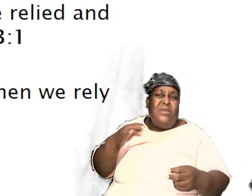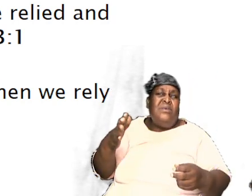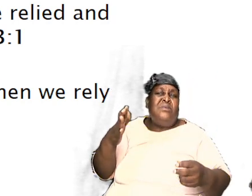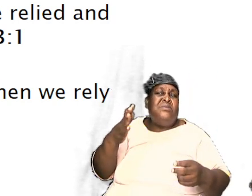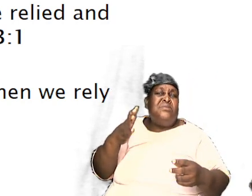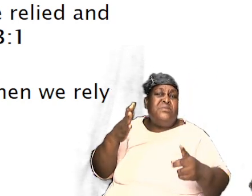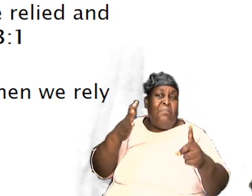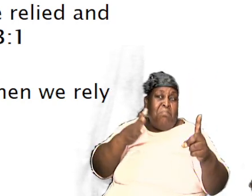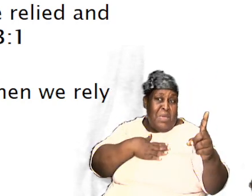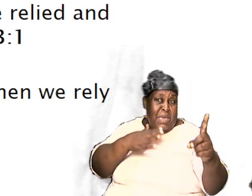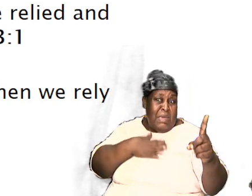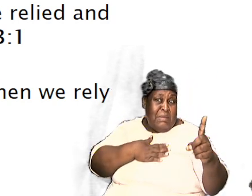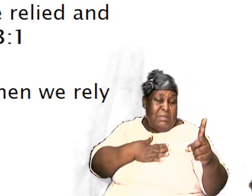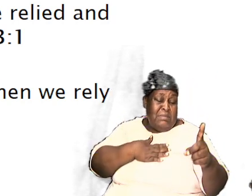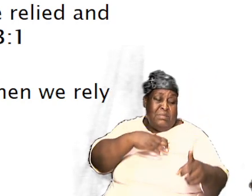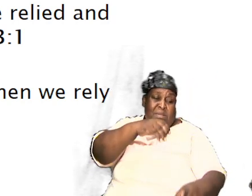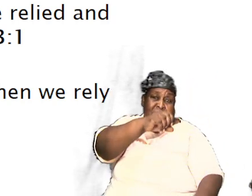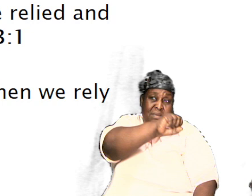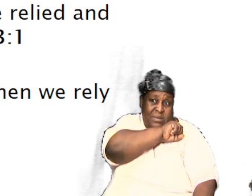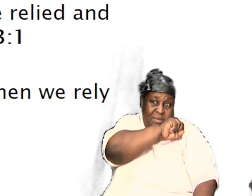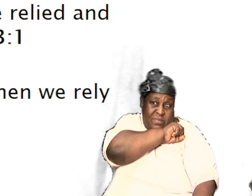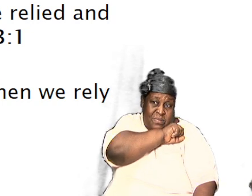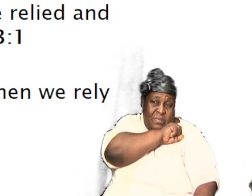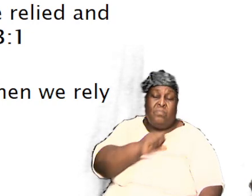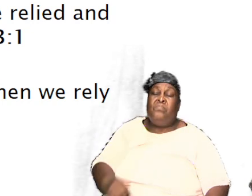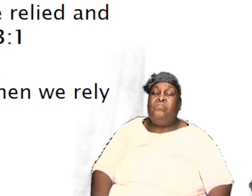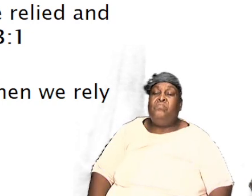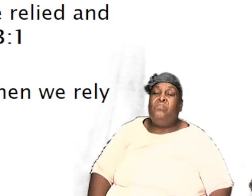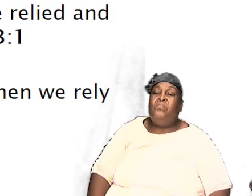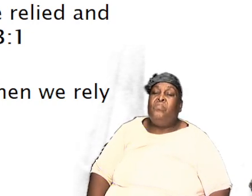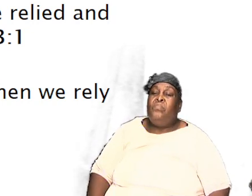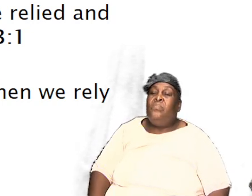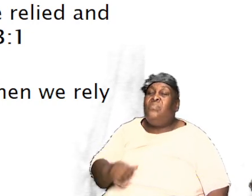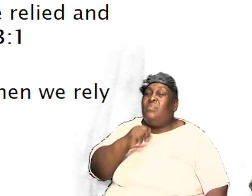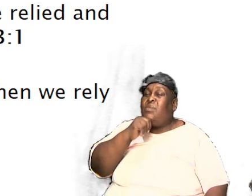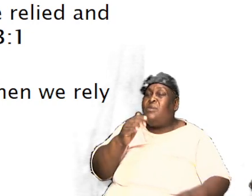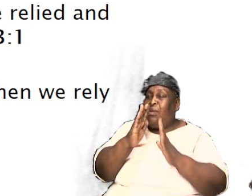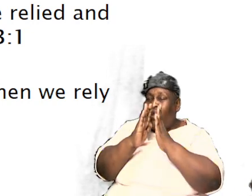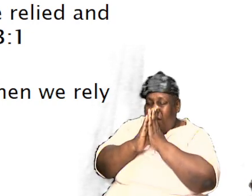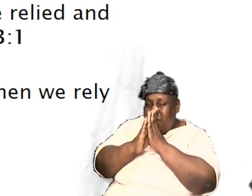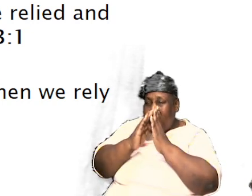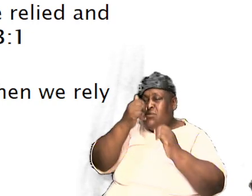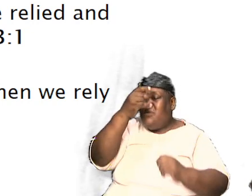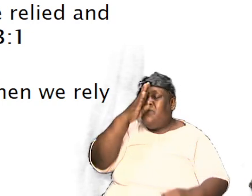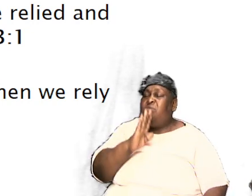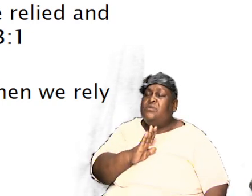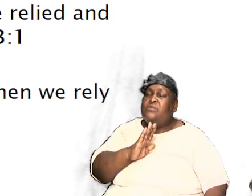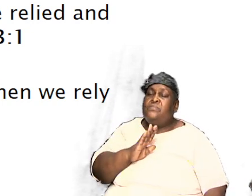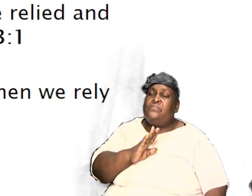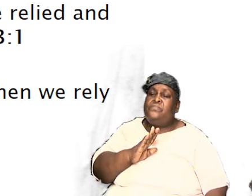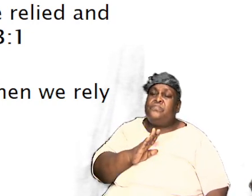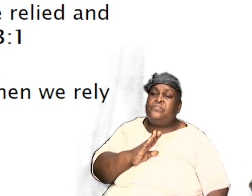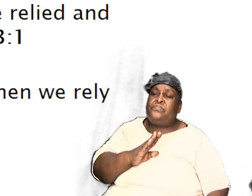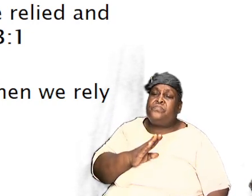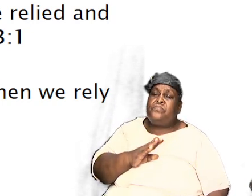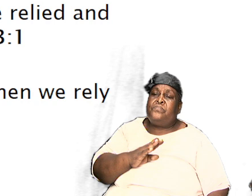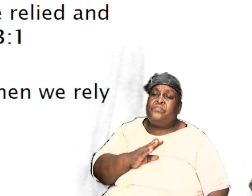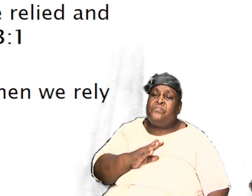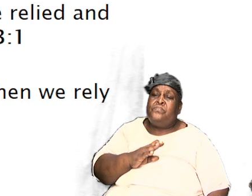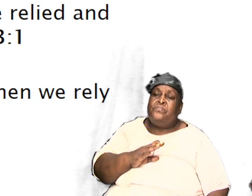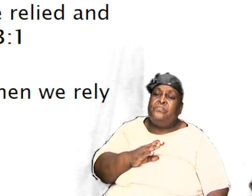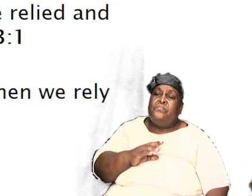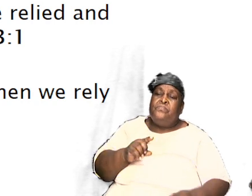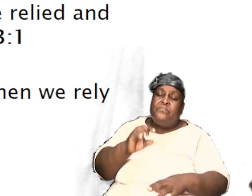do this on my own. I can do this with who I have with me. So he did not inquire of the Lord. So as